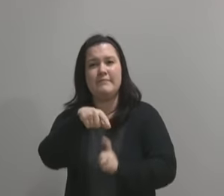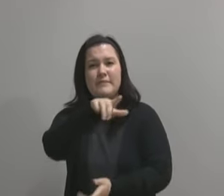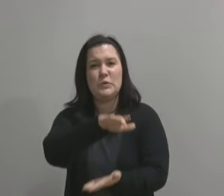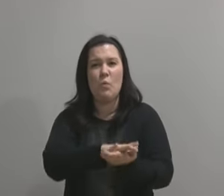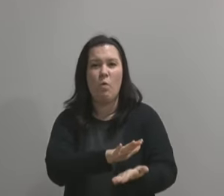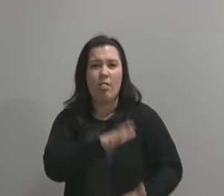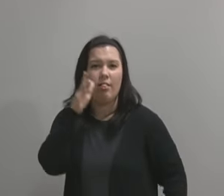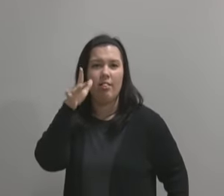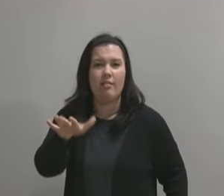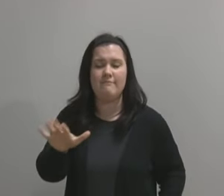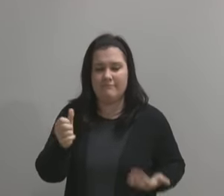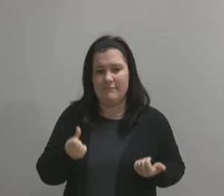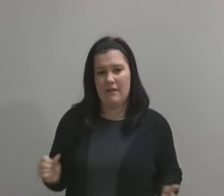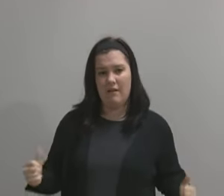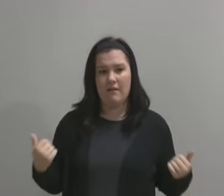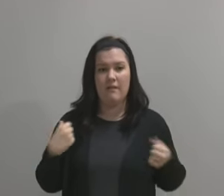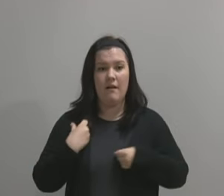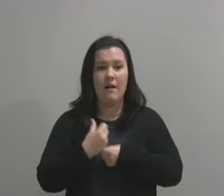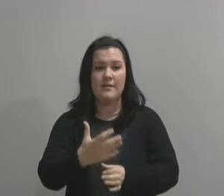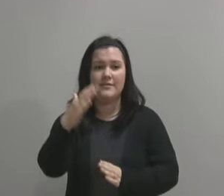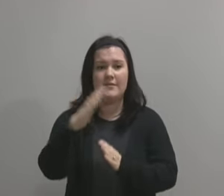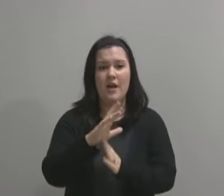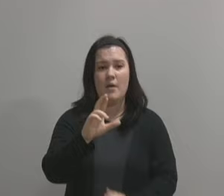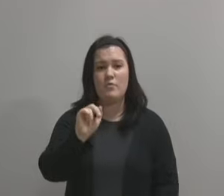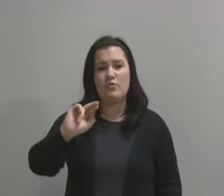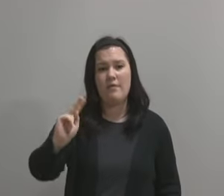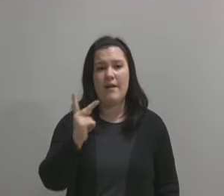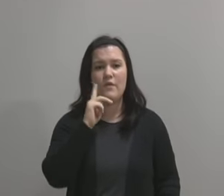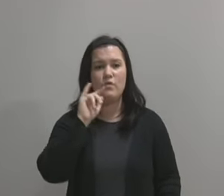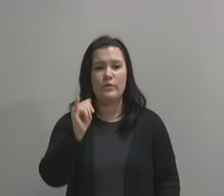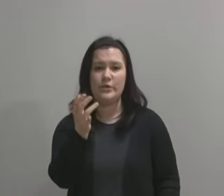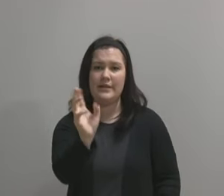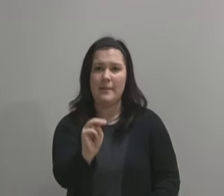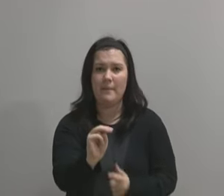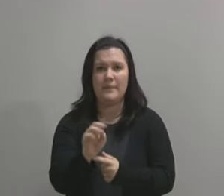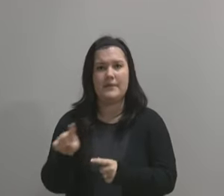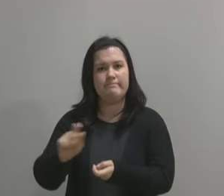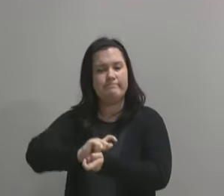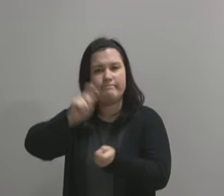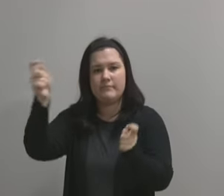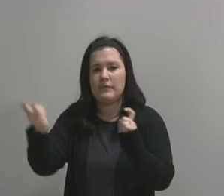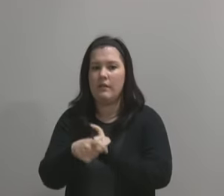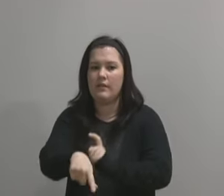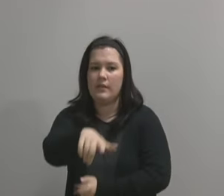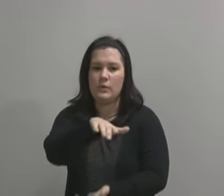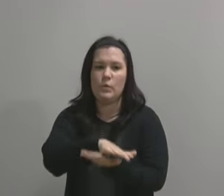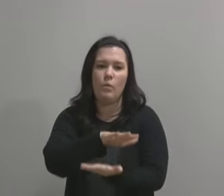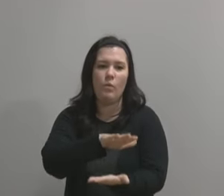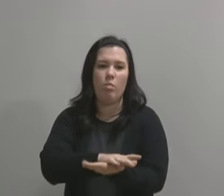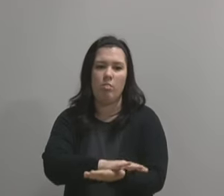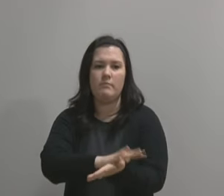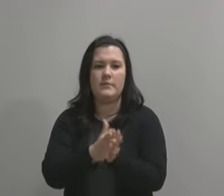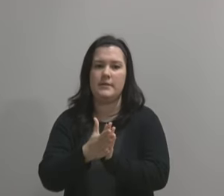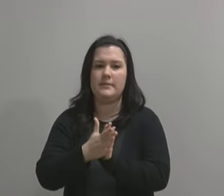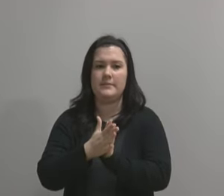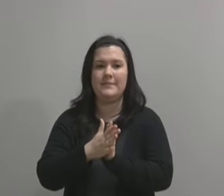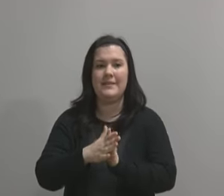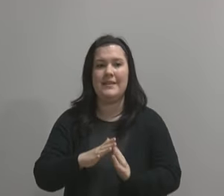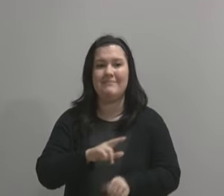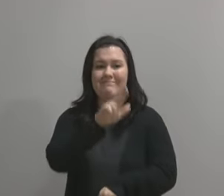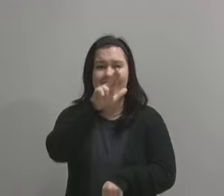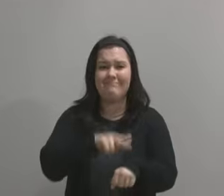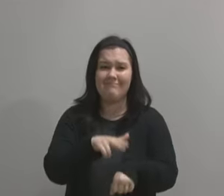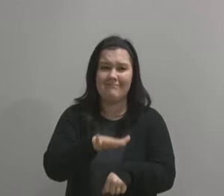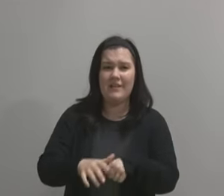His efforts have led to top rankings for the Jindal School, and he has transformed the school into one of the nation's